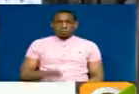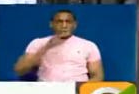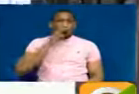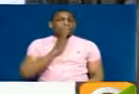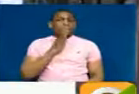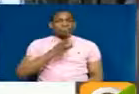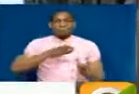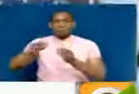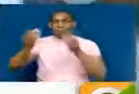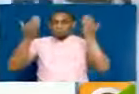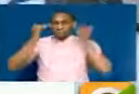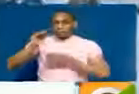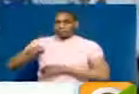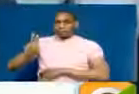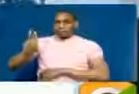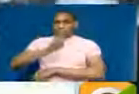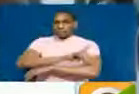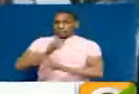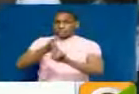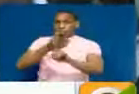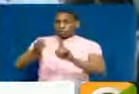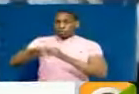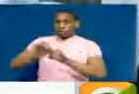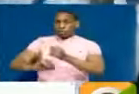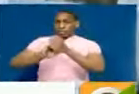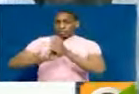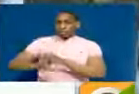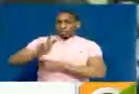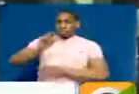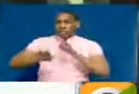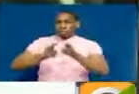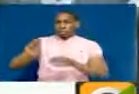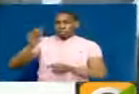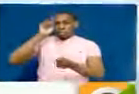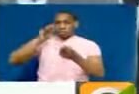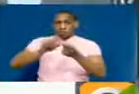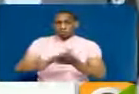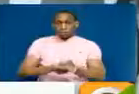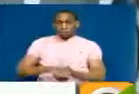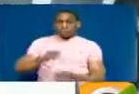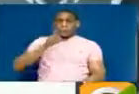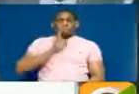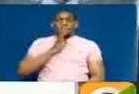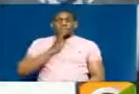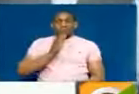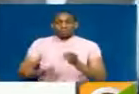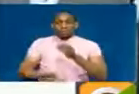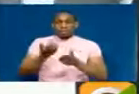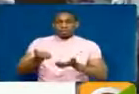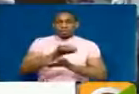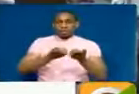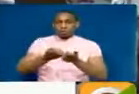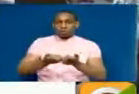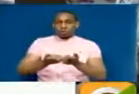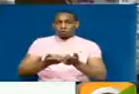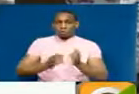Mudavadi has been in Meru County for 2 days, courting the region to back his 2022 presidential bid. The ANC leader laid out his economic